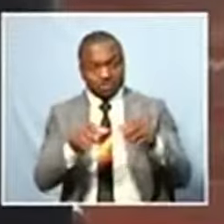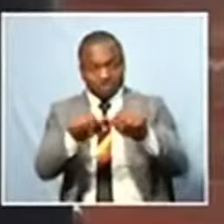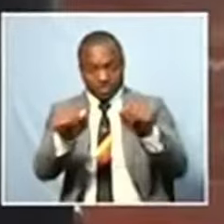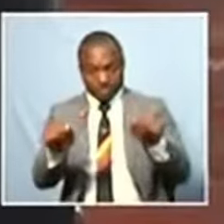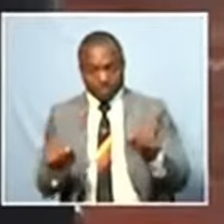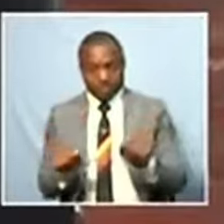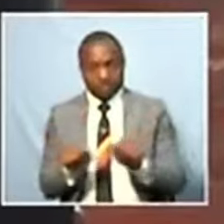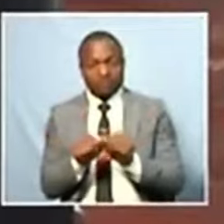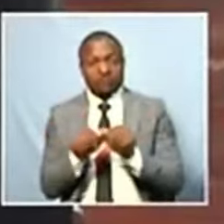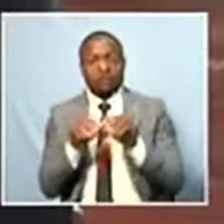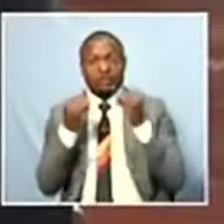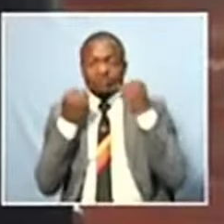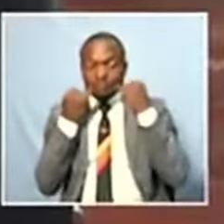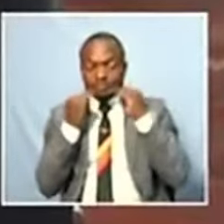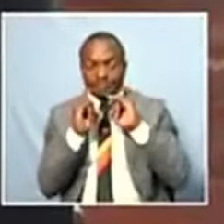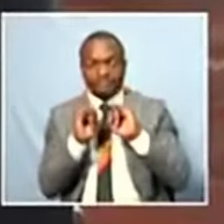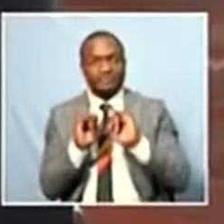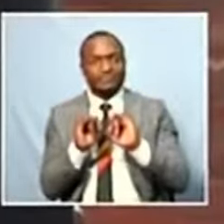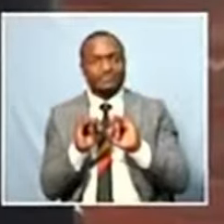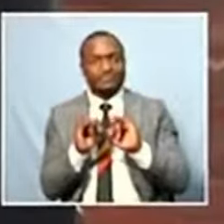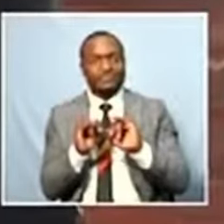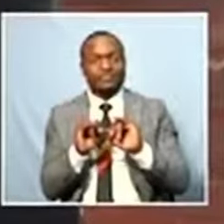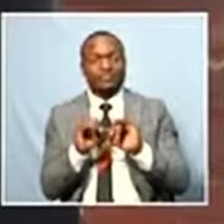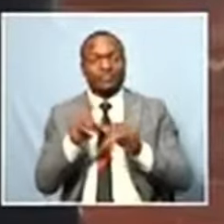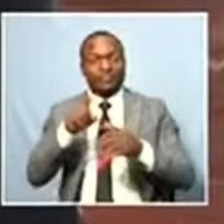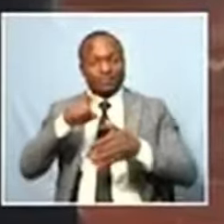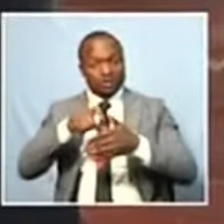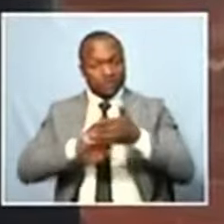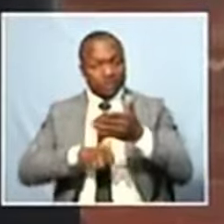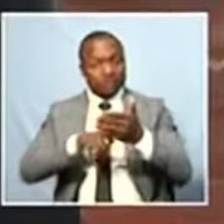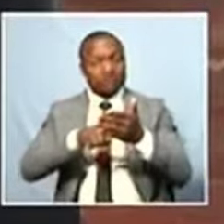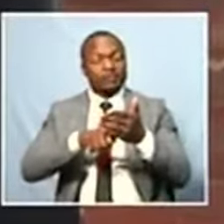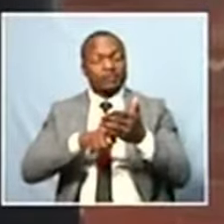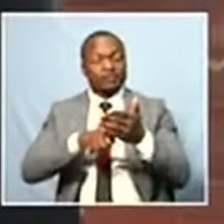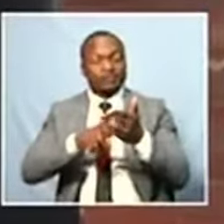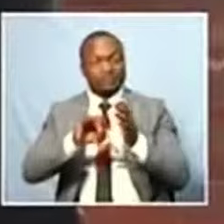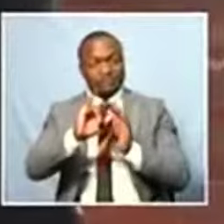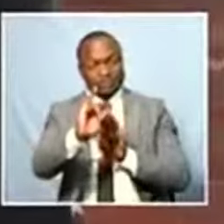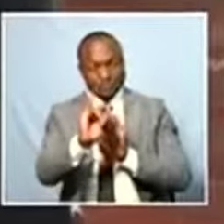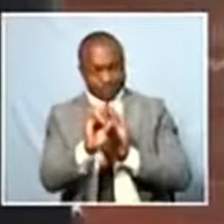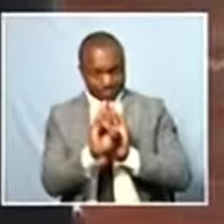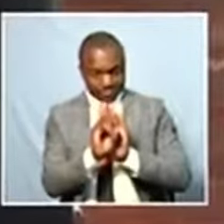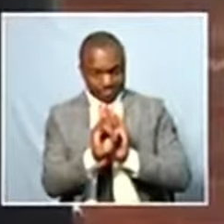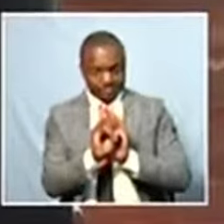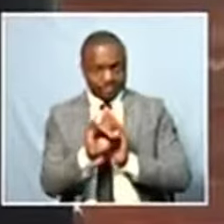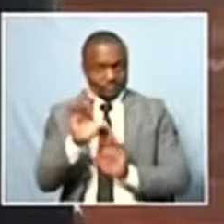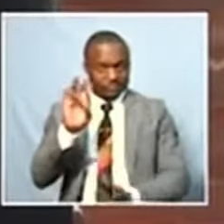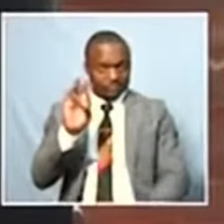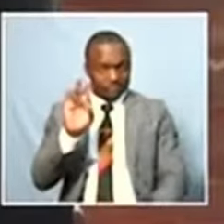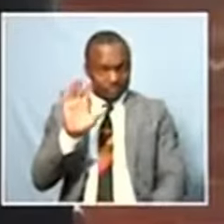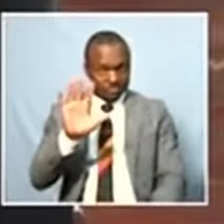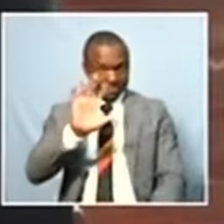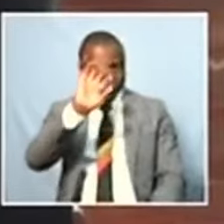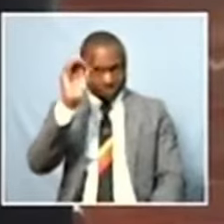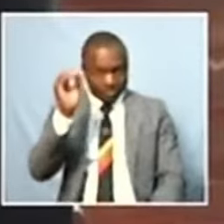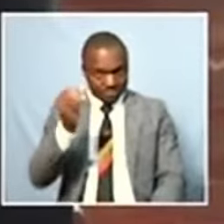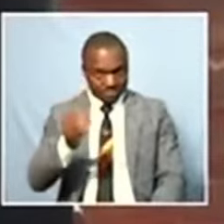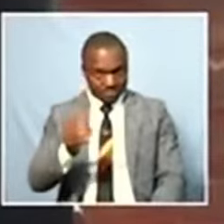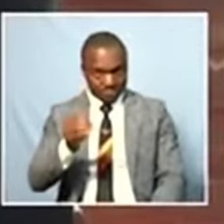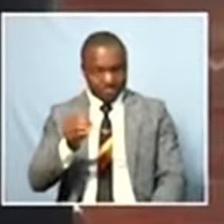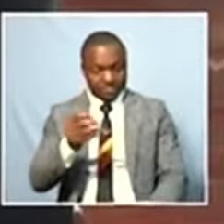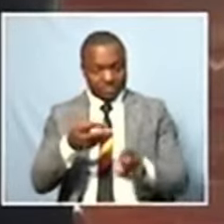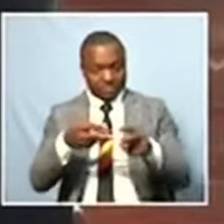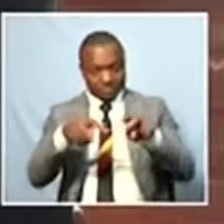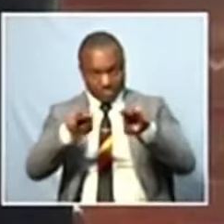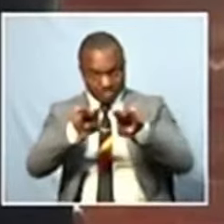broad status of the tax base on importations, about 75% of the